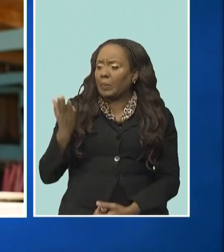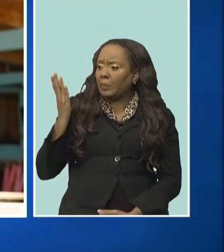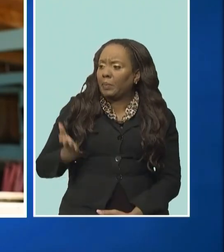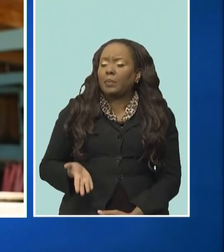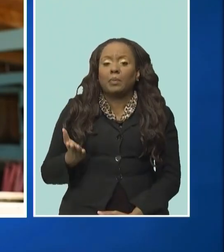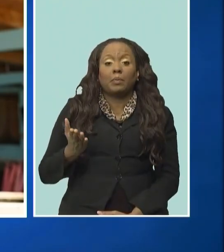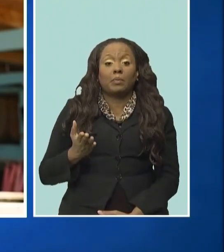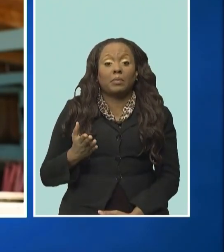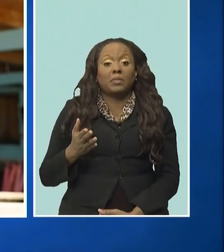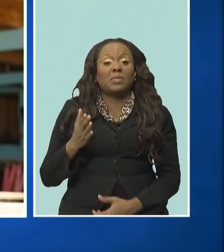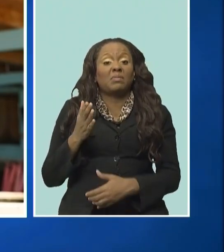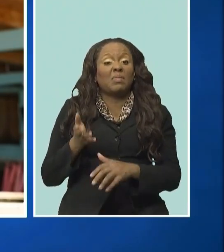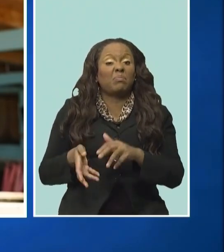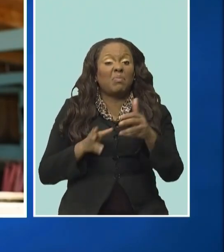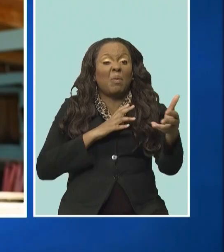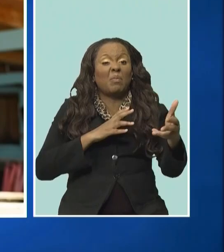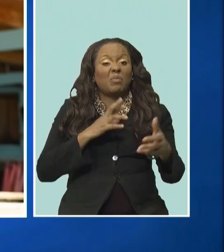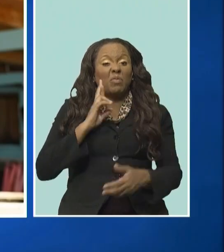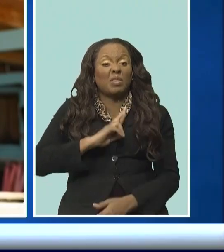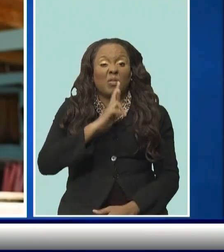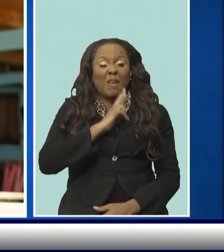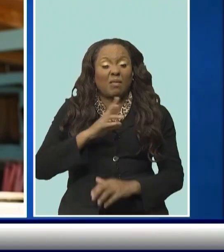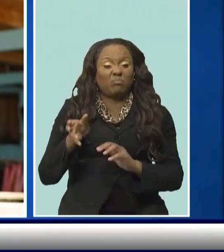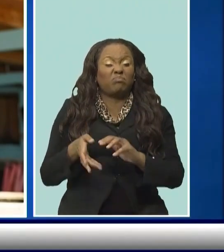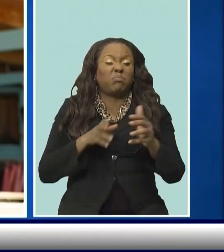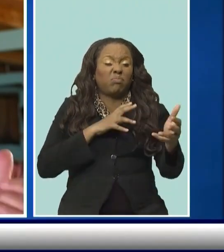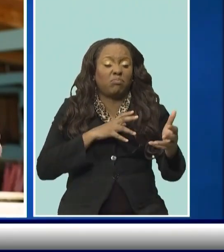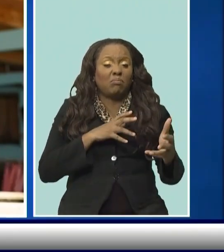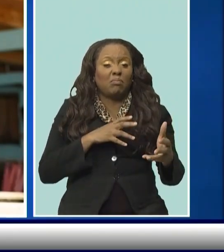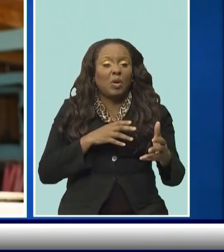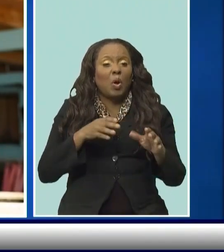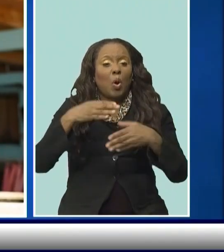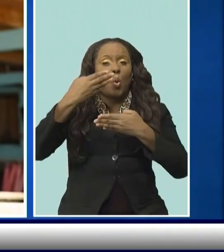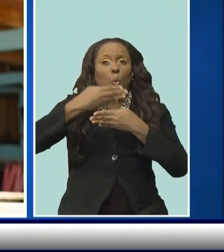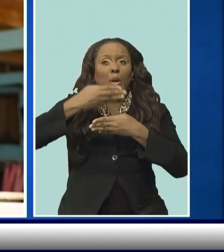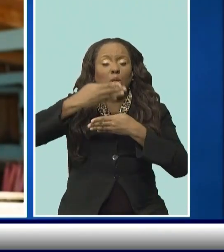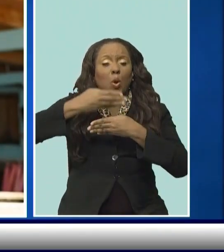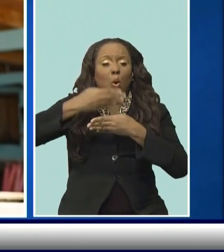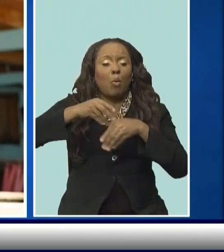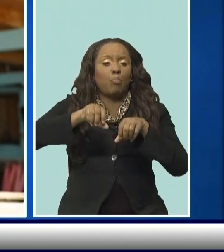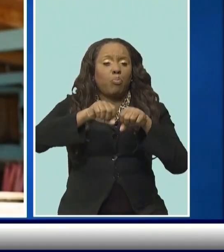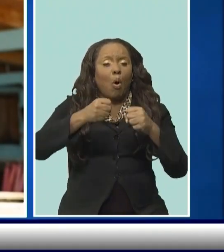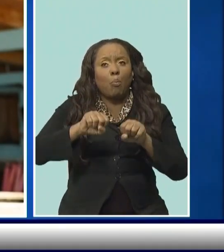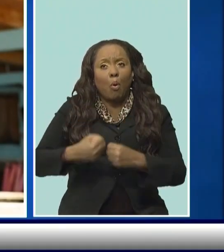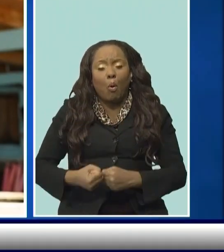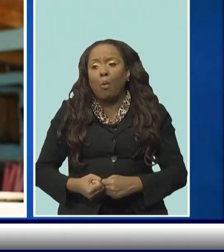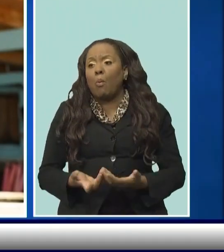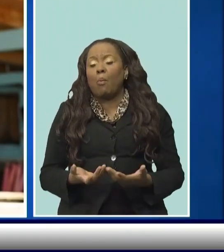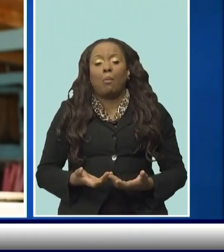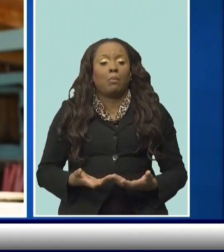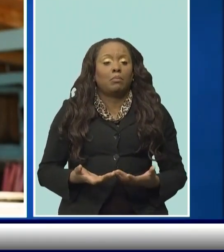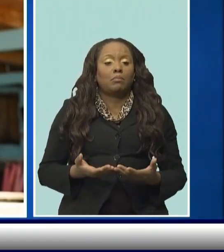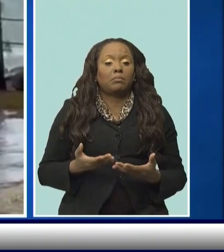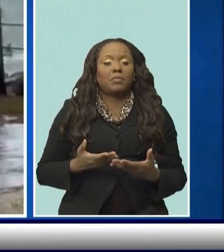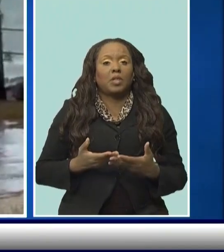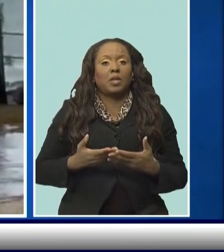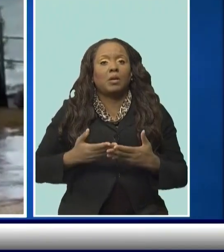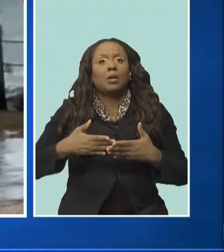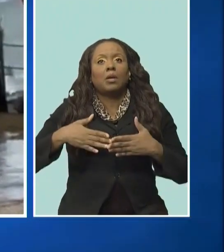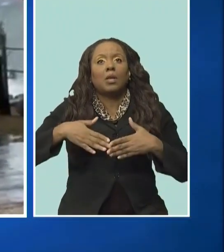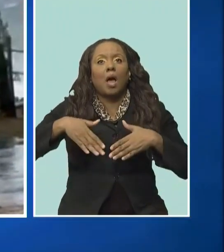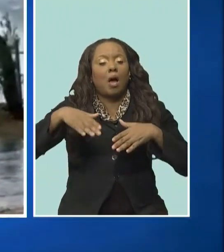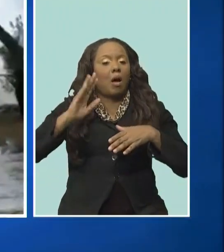the restaurant. We've had windows broken, different structural things broken, the shingles on the roof blown